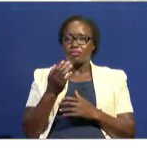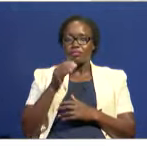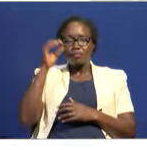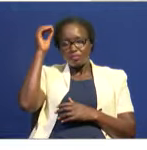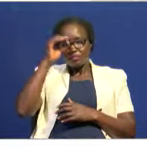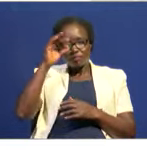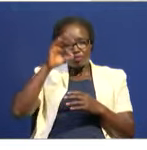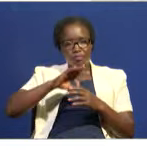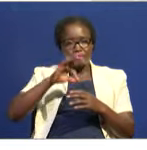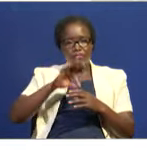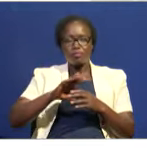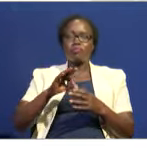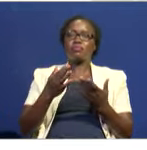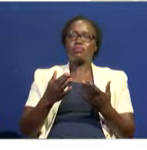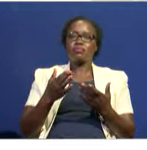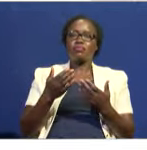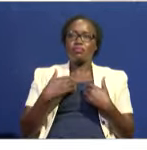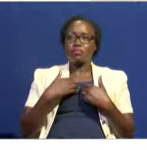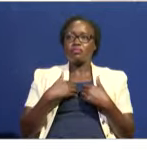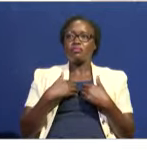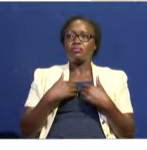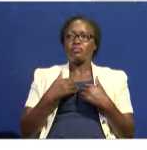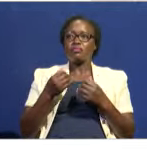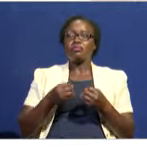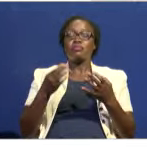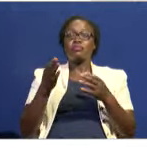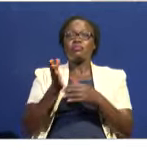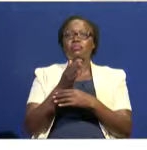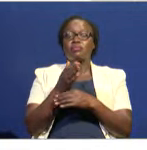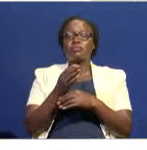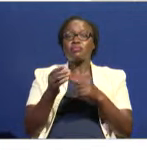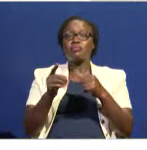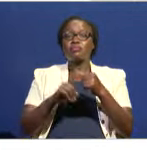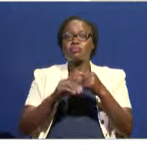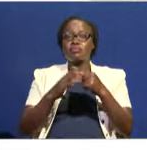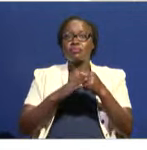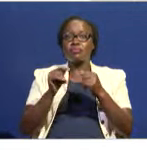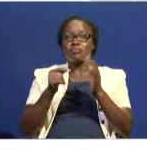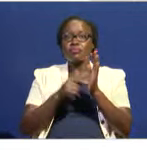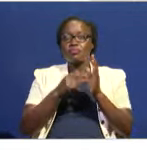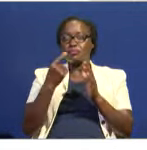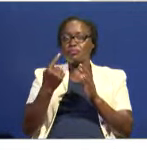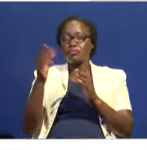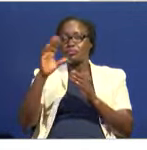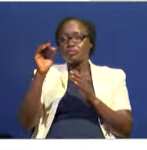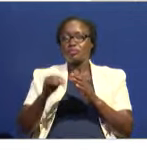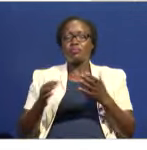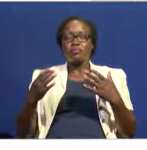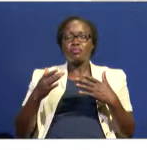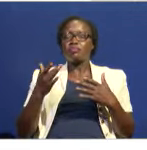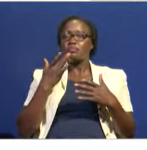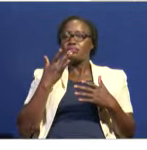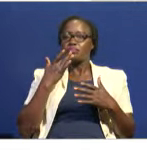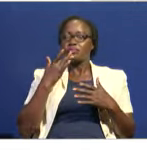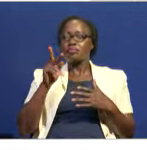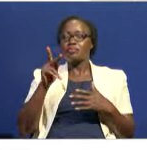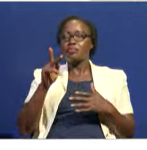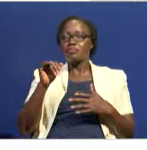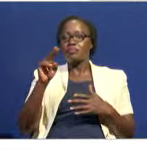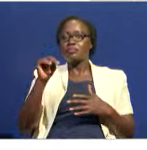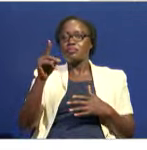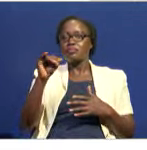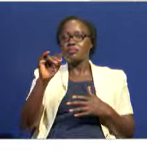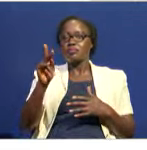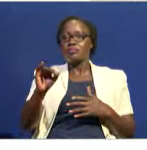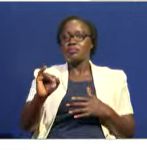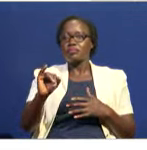by Politrack Africa. The polls released Thursday claimed that 69.1% of the residents would prefer to have Kindiki endorsed as the kingpin